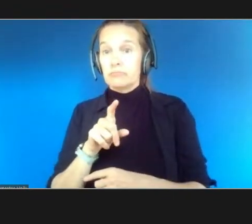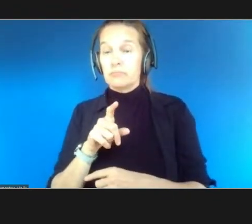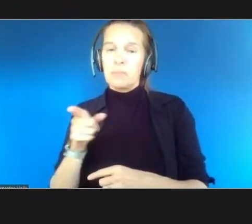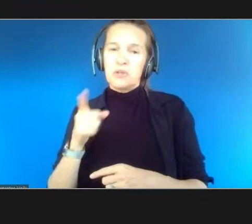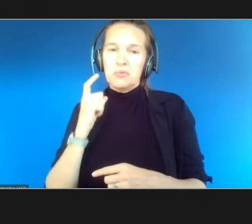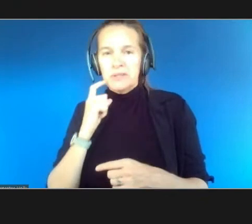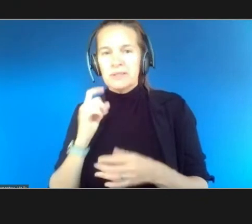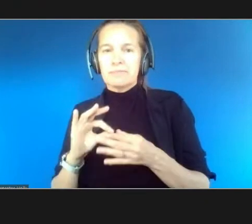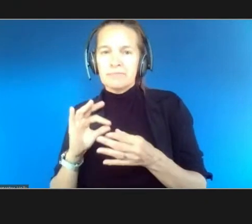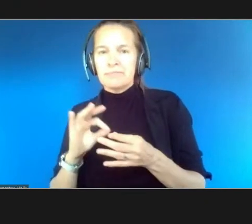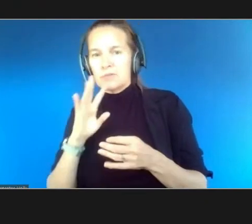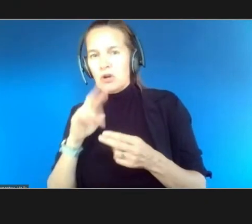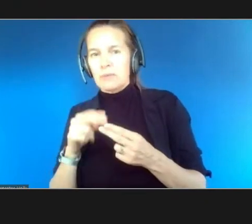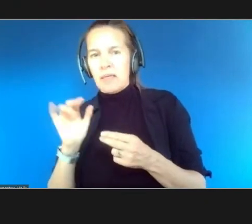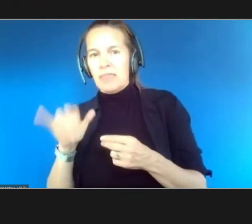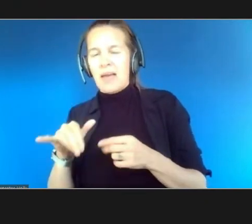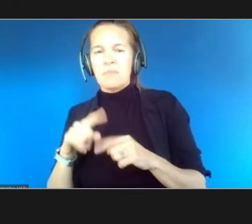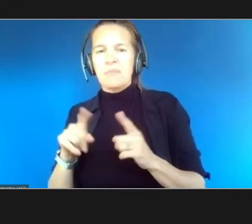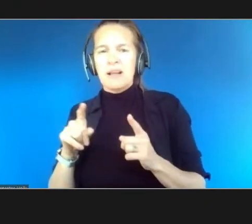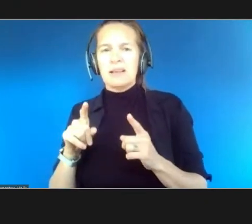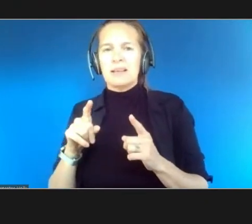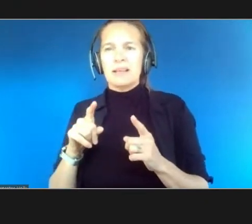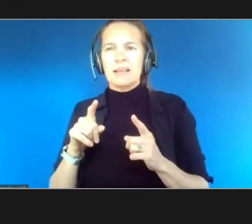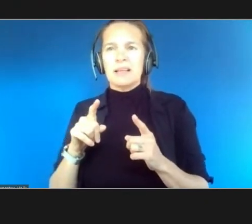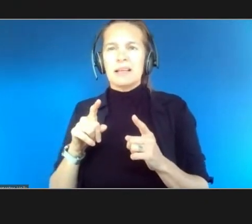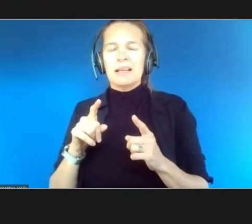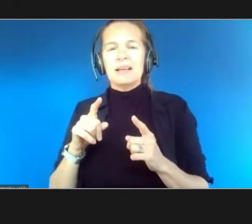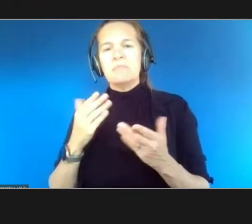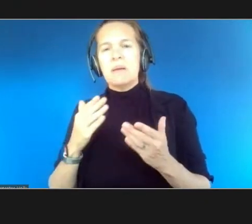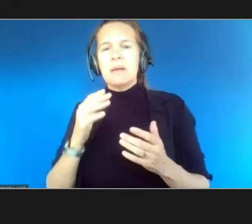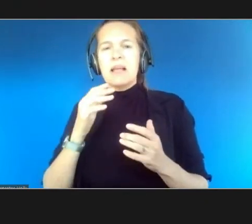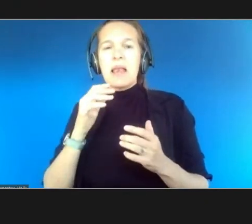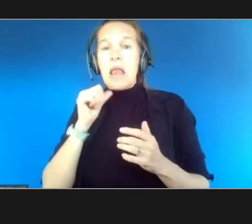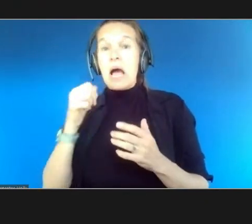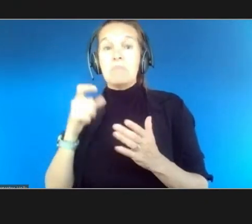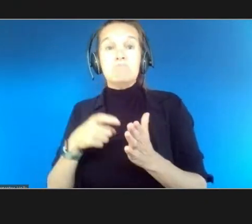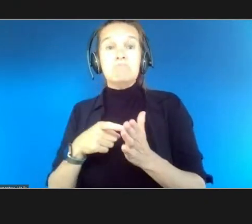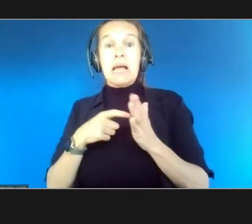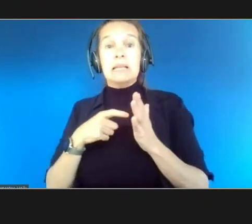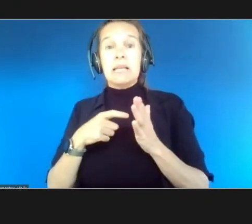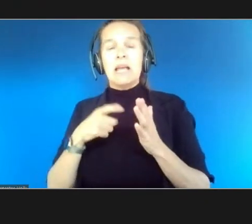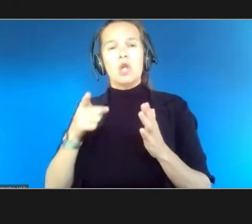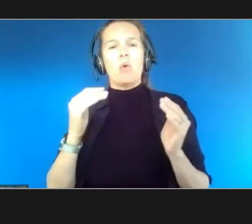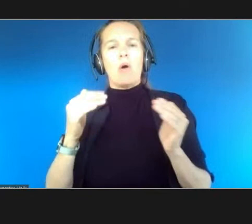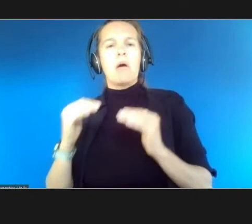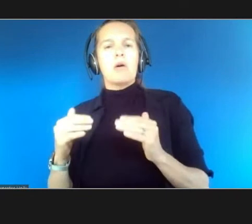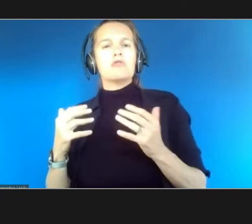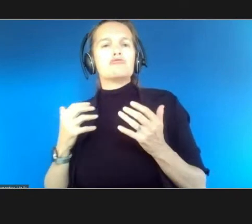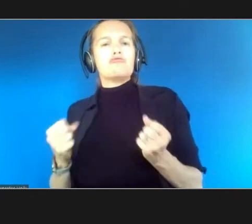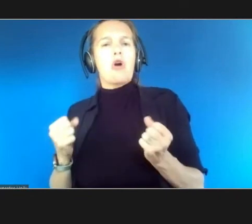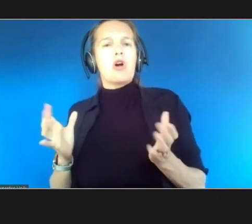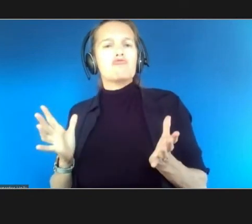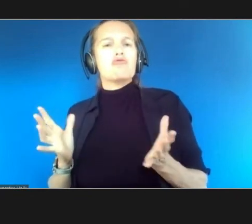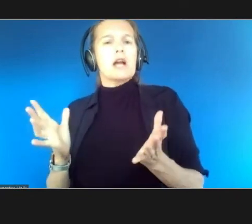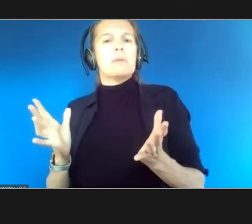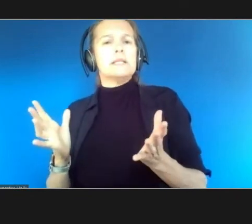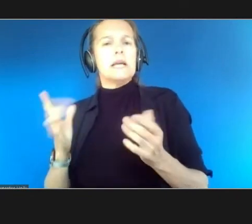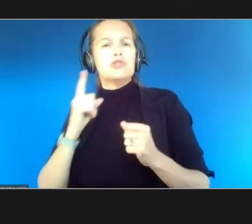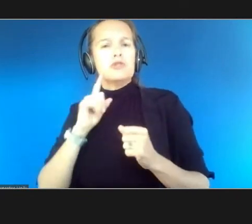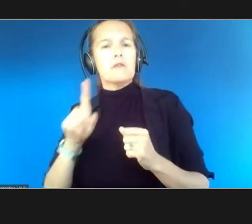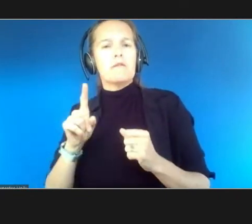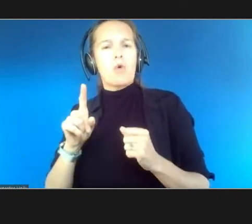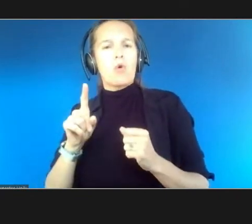lessening the idea of vaccine mandate to a strong recommendation for restaurants, but I'm wondering if there's any kind